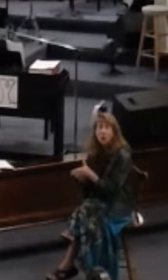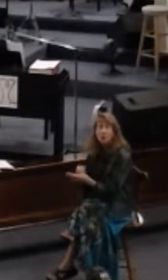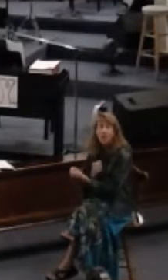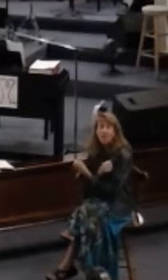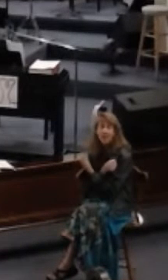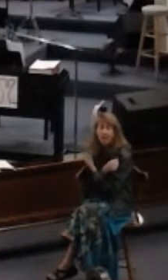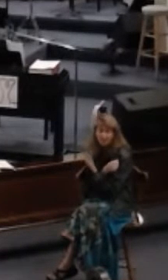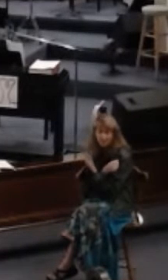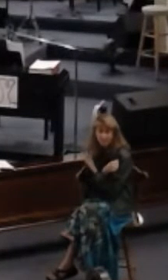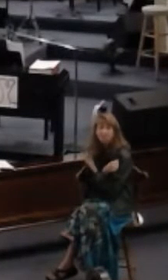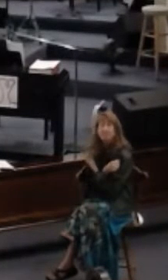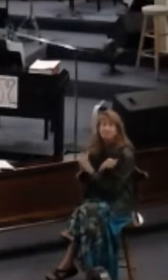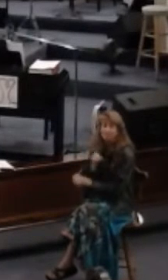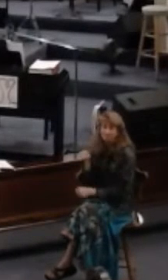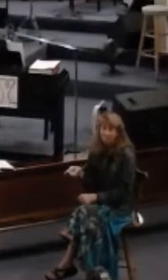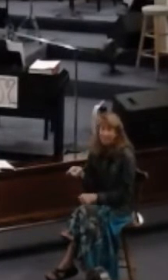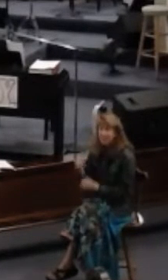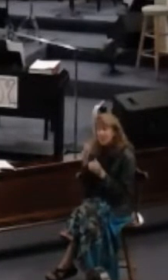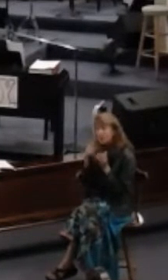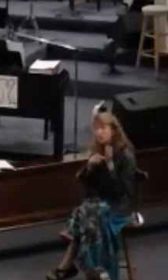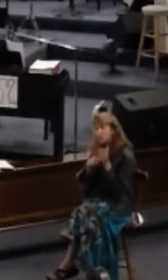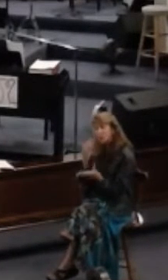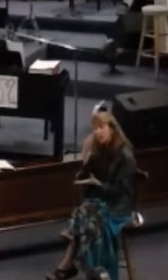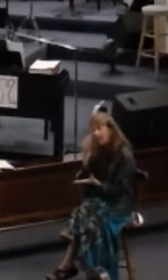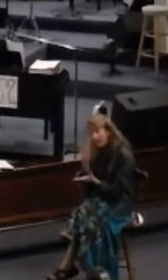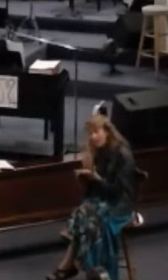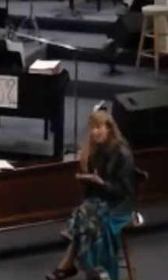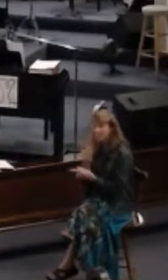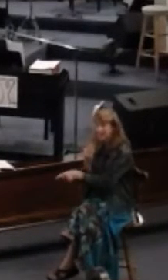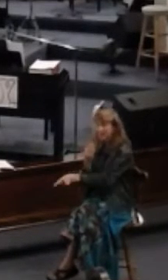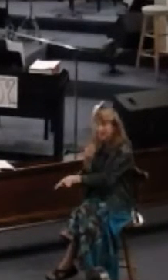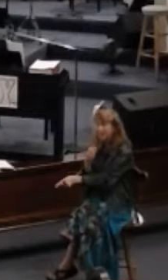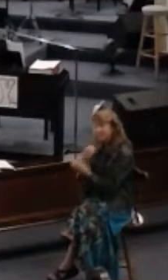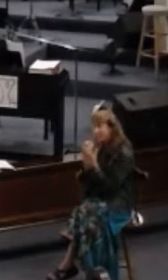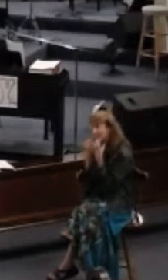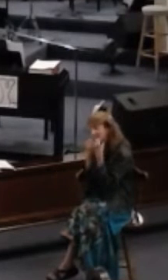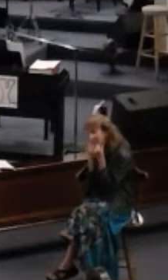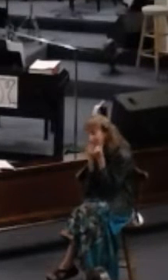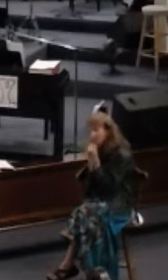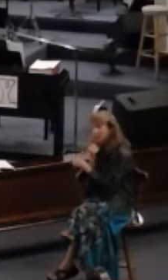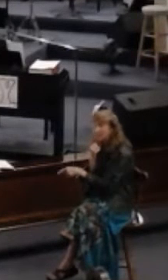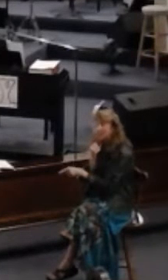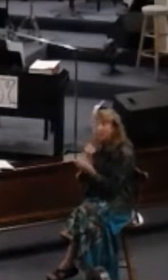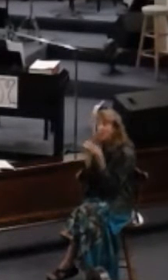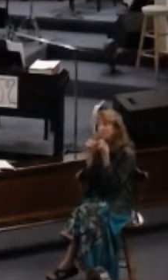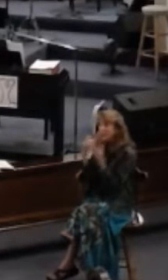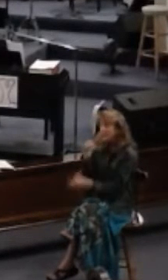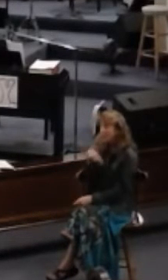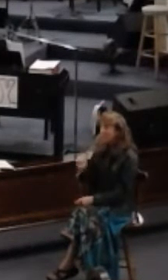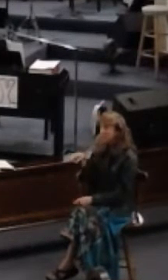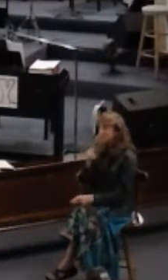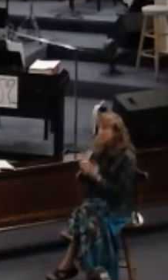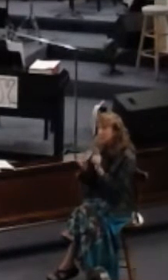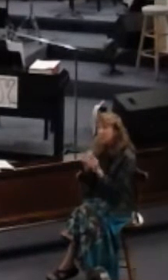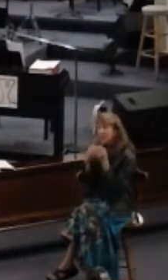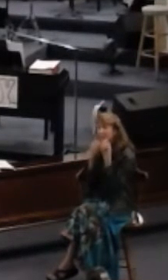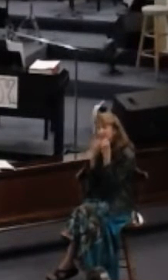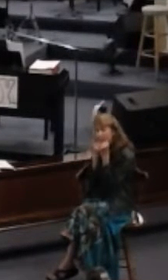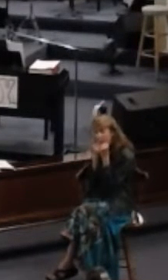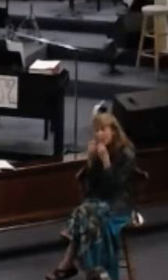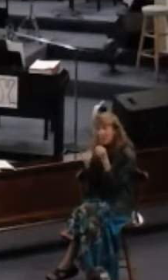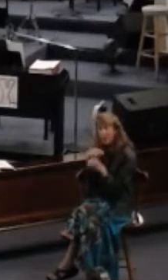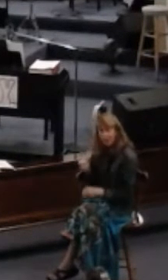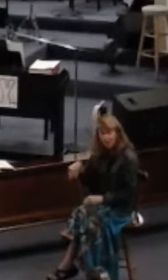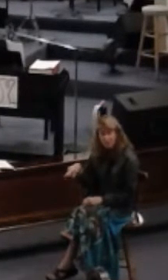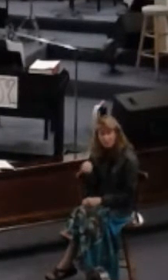Many of those that they cared for survived. Many of those that they cared for